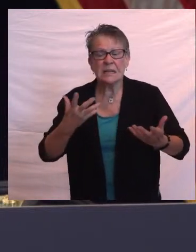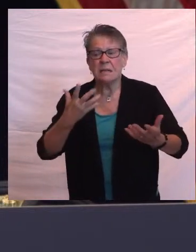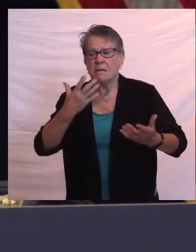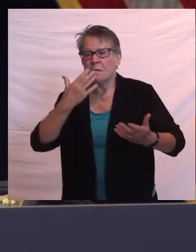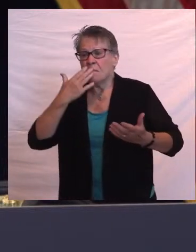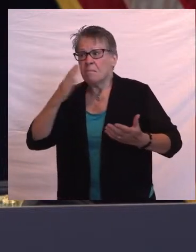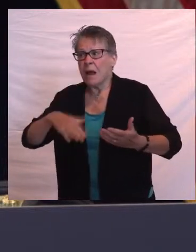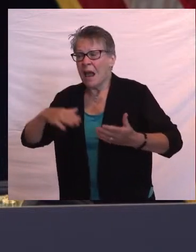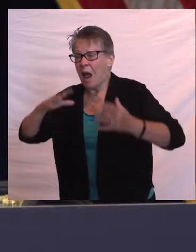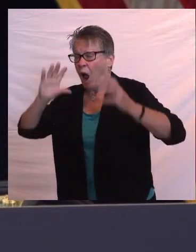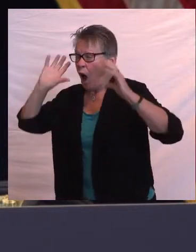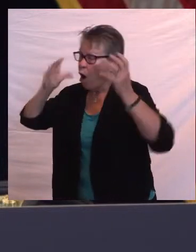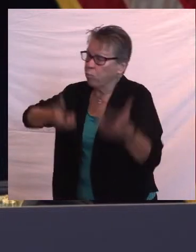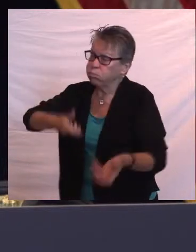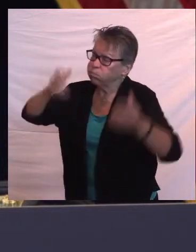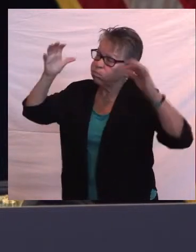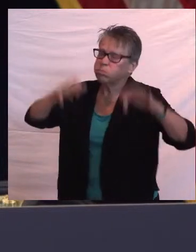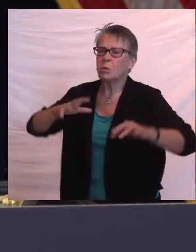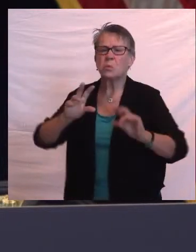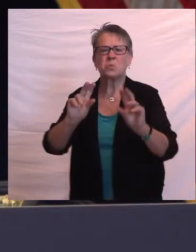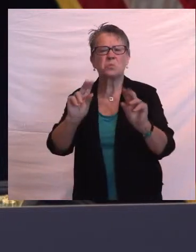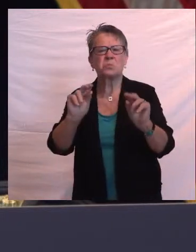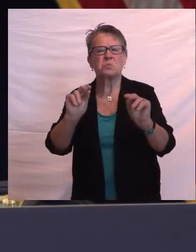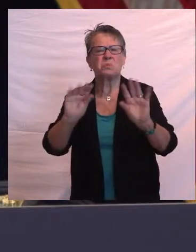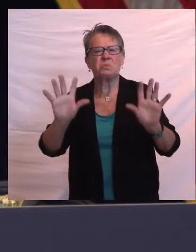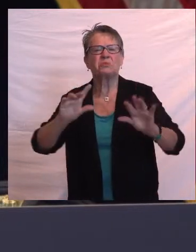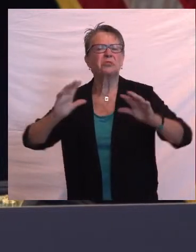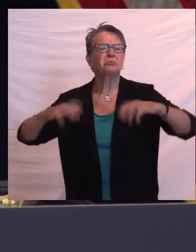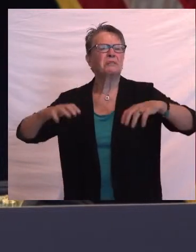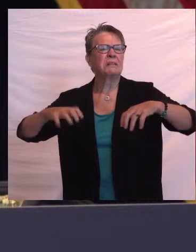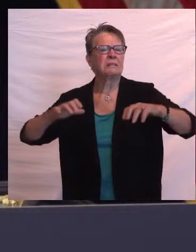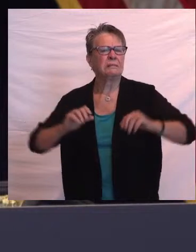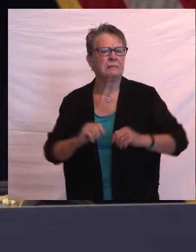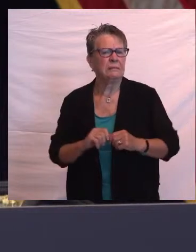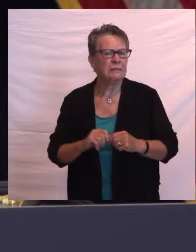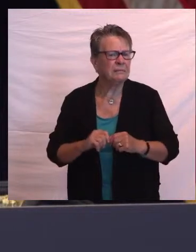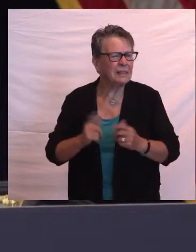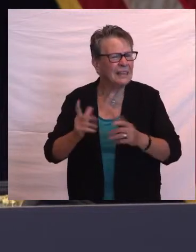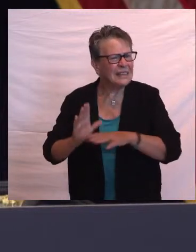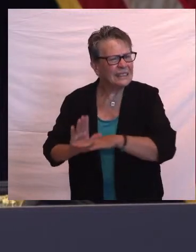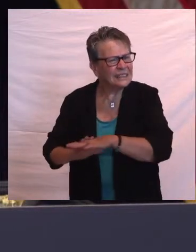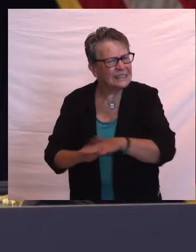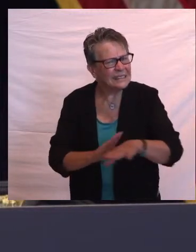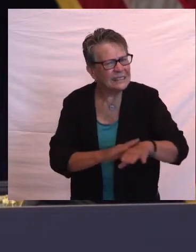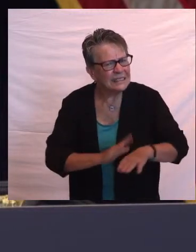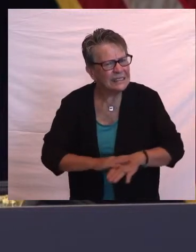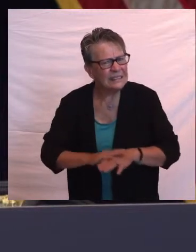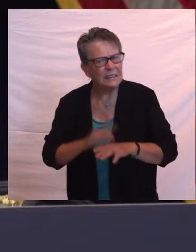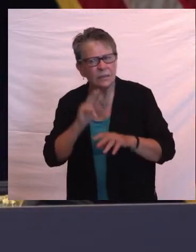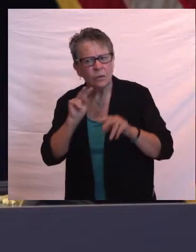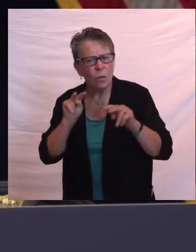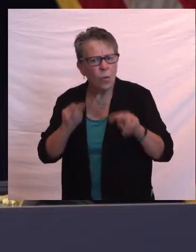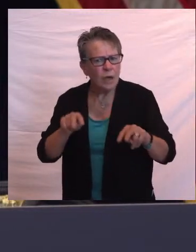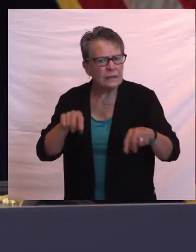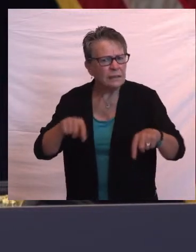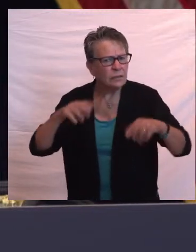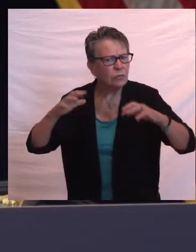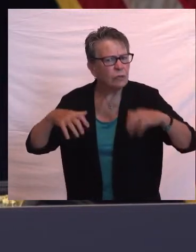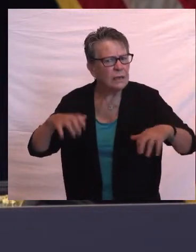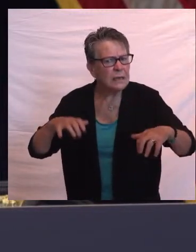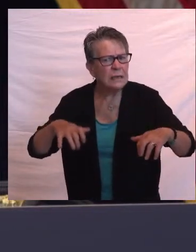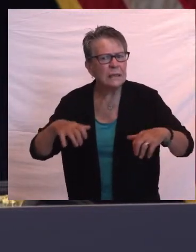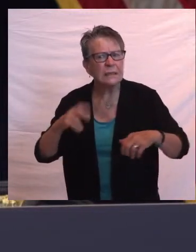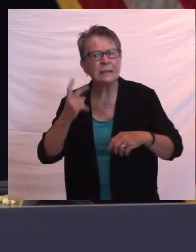as always keeping an eye on not only here in New Jersey, but the things that form out off the coast